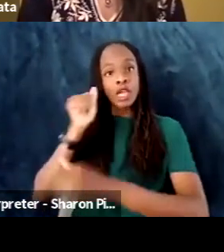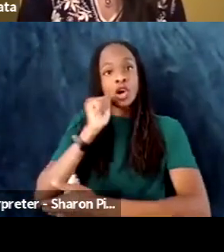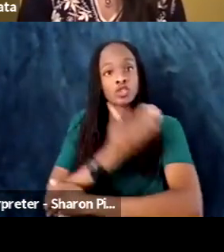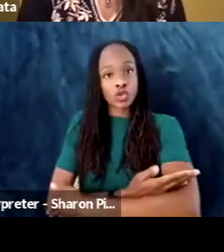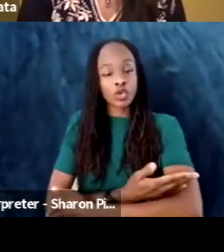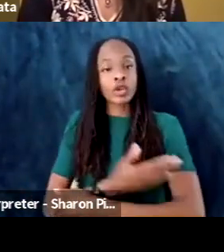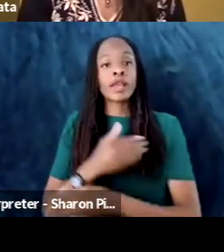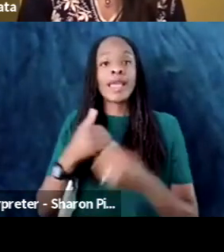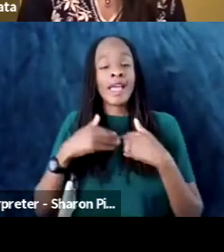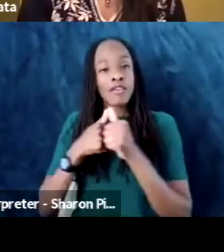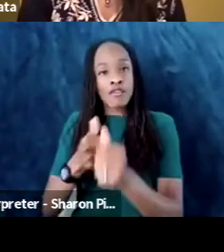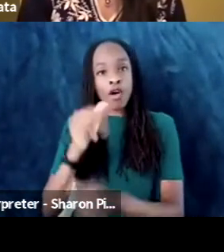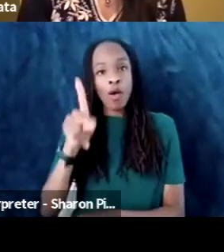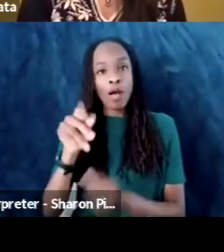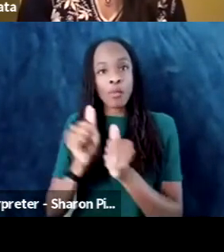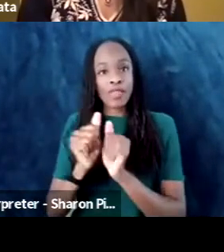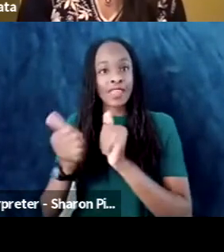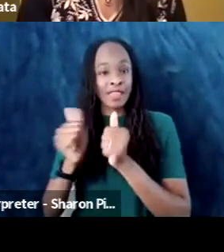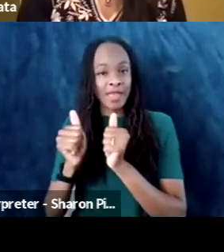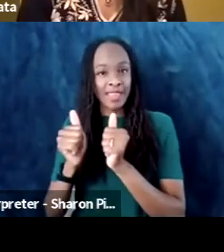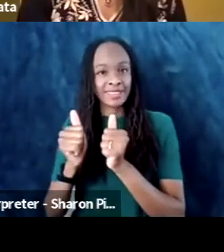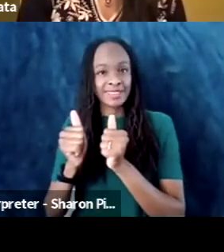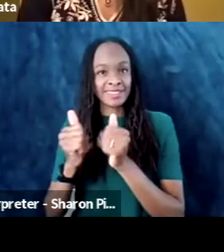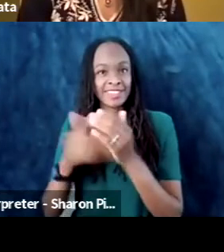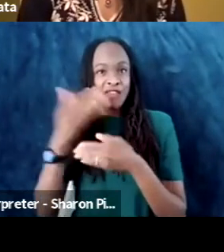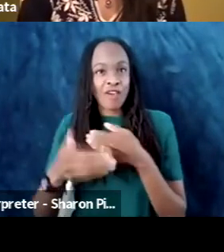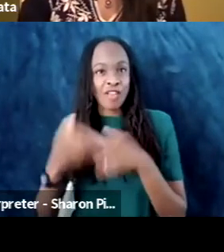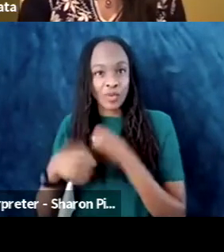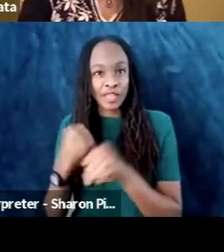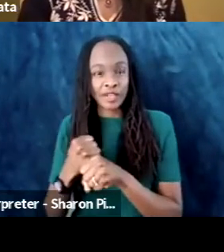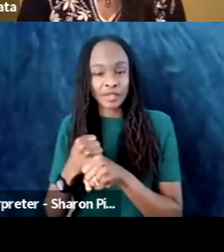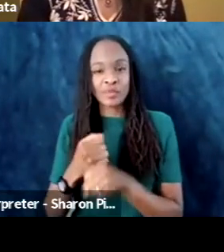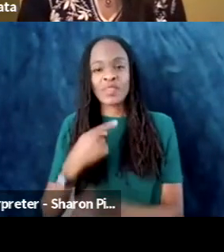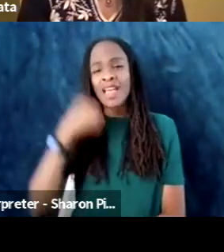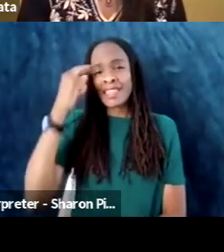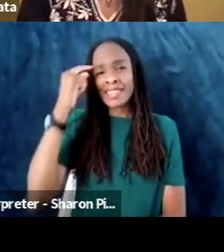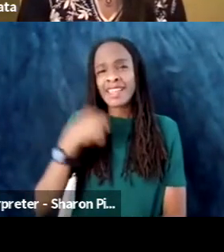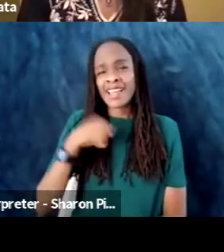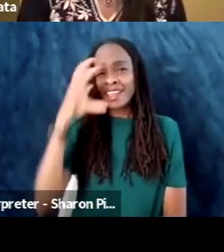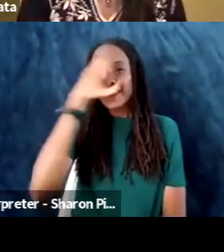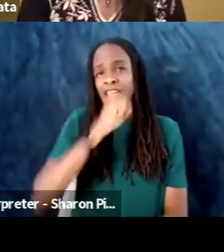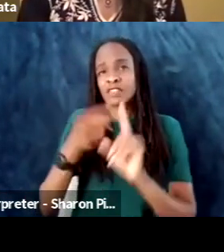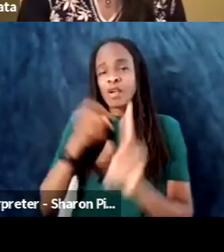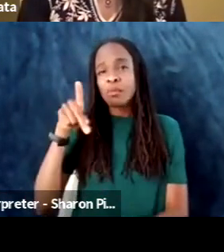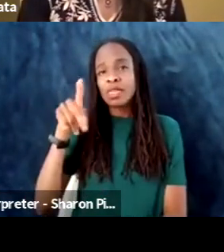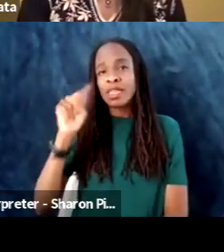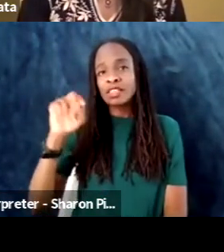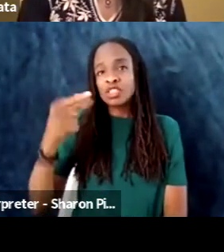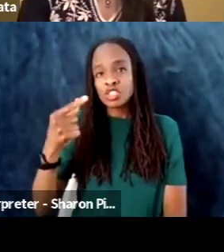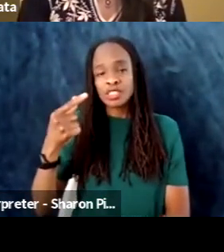follow-up to this campaign as well in the following year. So I guess from a P&G standpoint, we